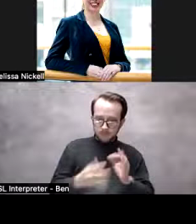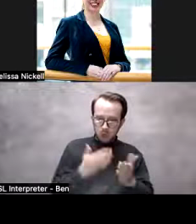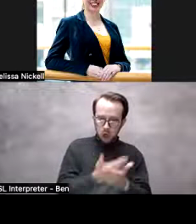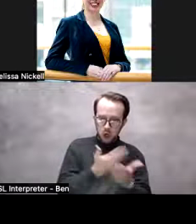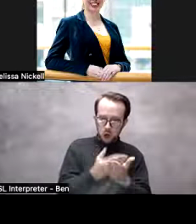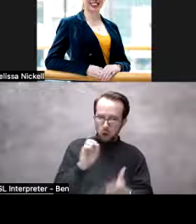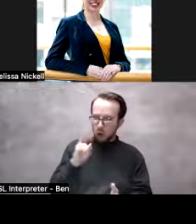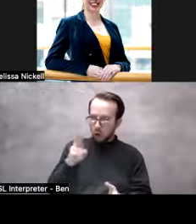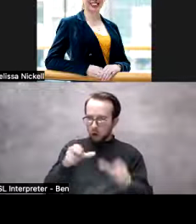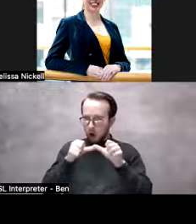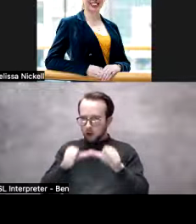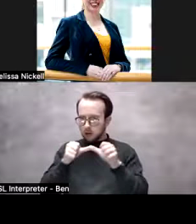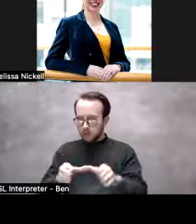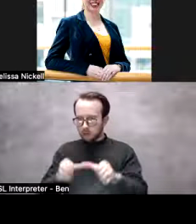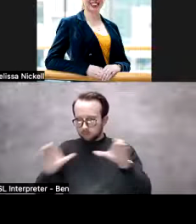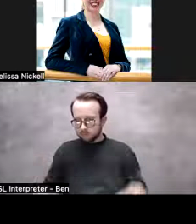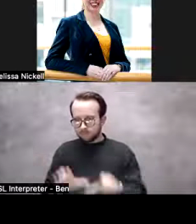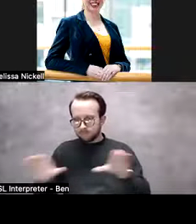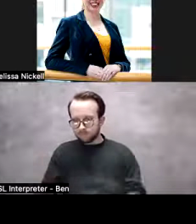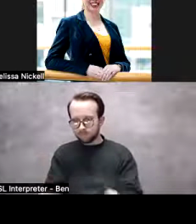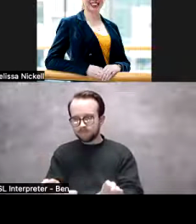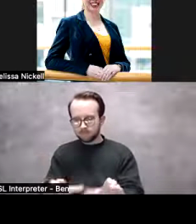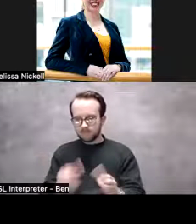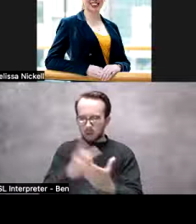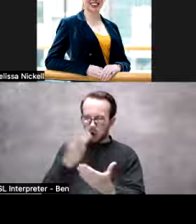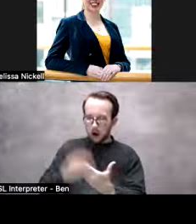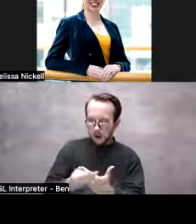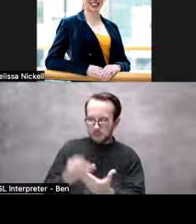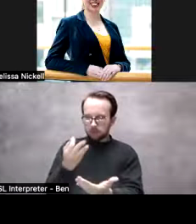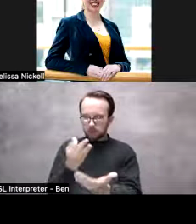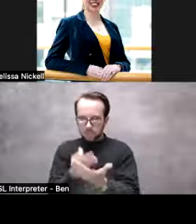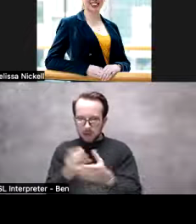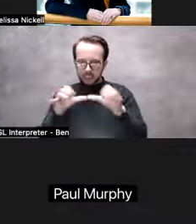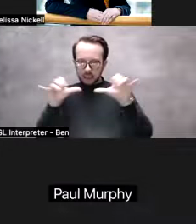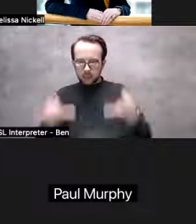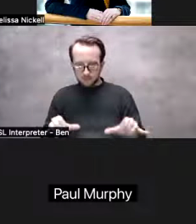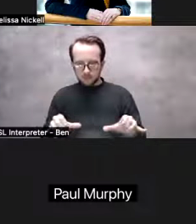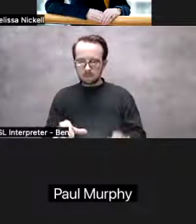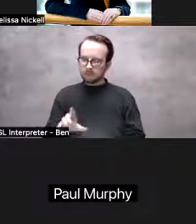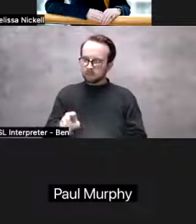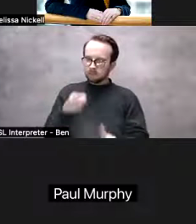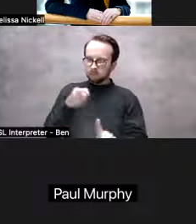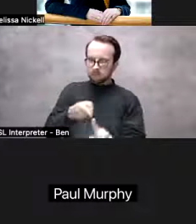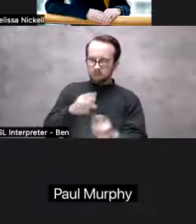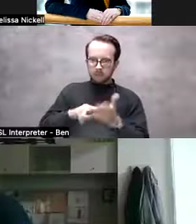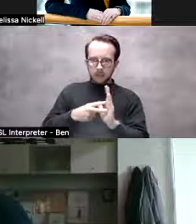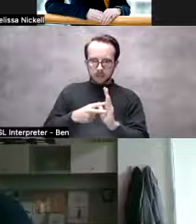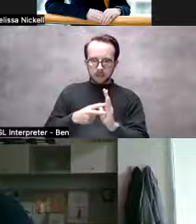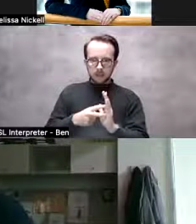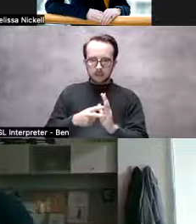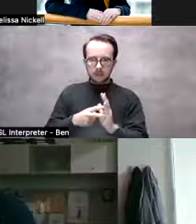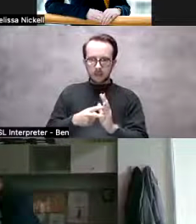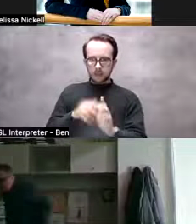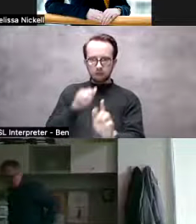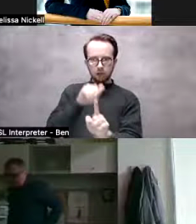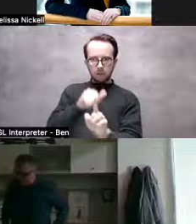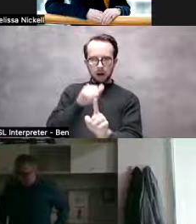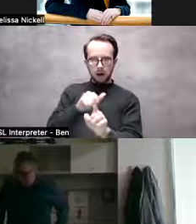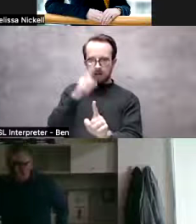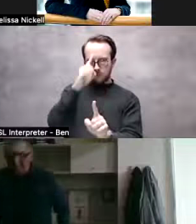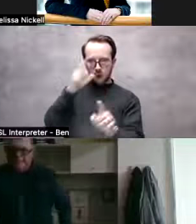ongoing activity or program funding mechanism. And it basically serves as a reminder of